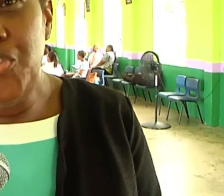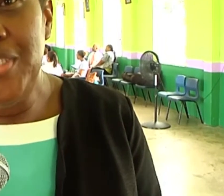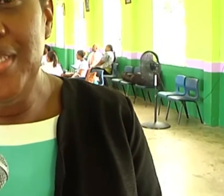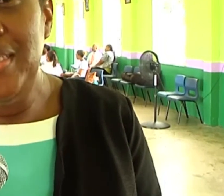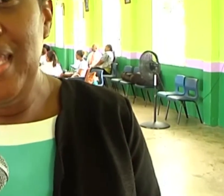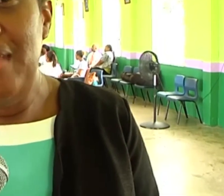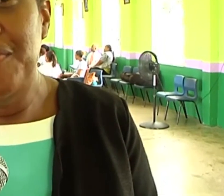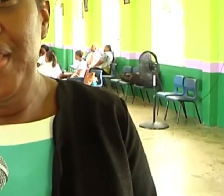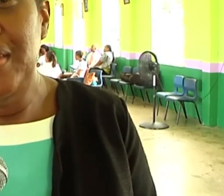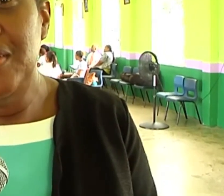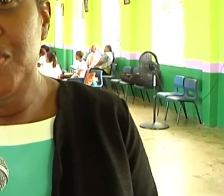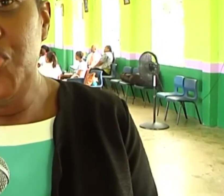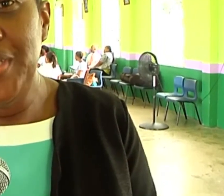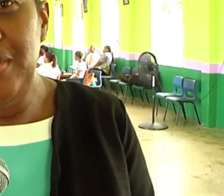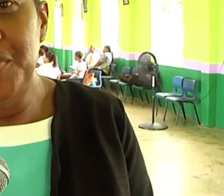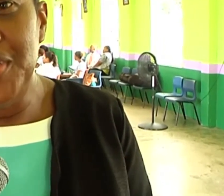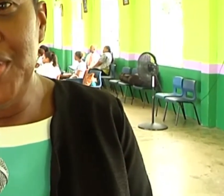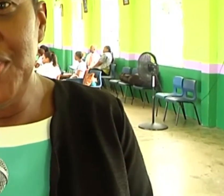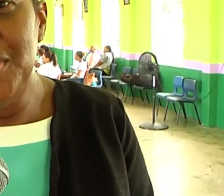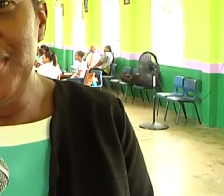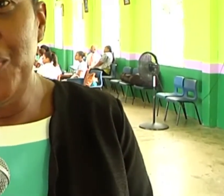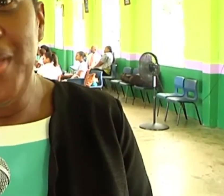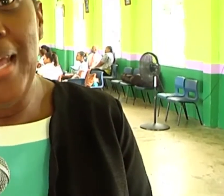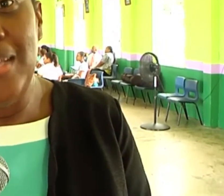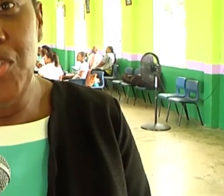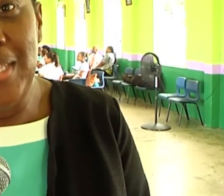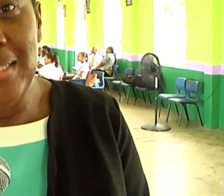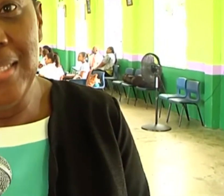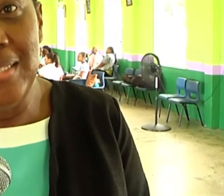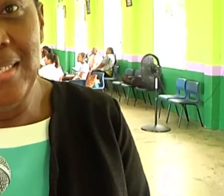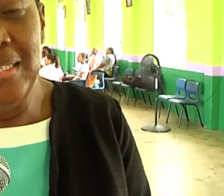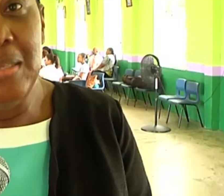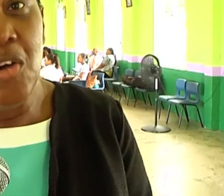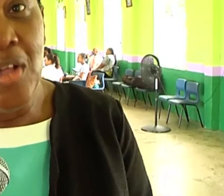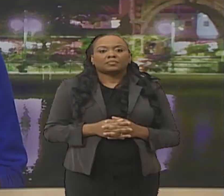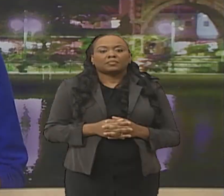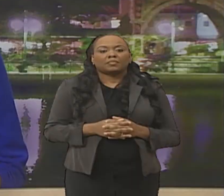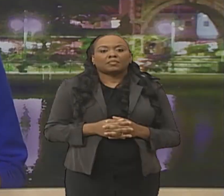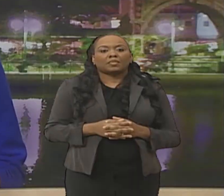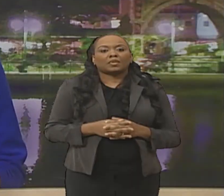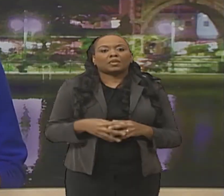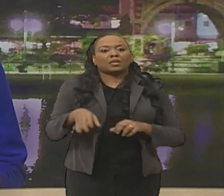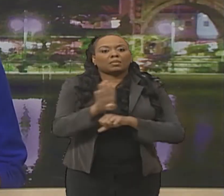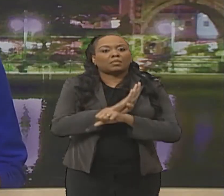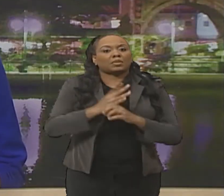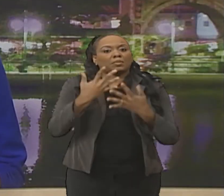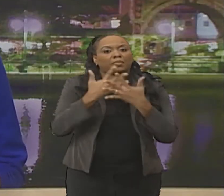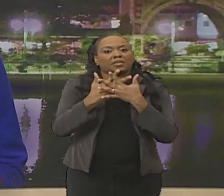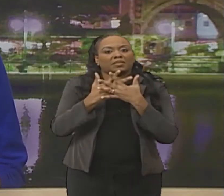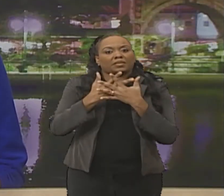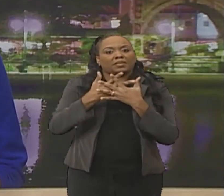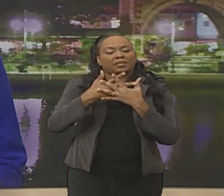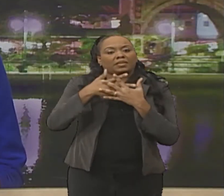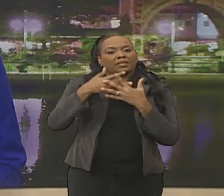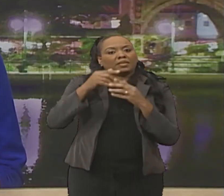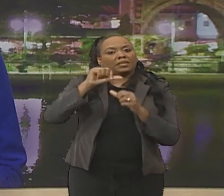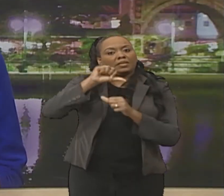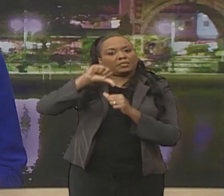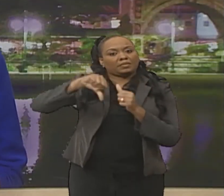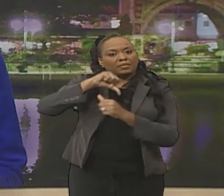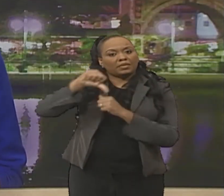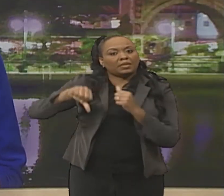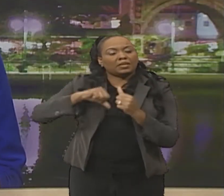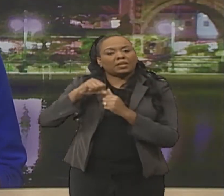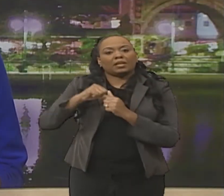are interested in having the training for teachers, and we are actually excited. The Barbados Prison Fellowship has suffered a